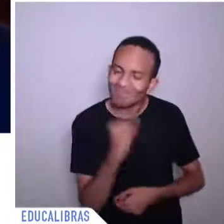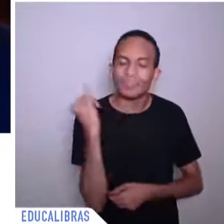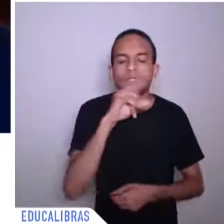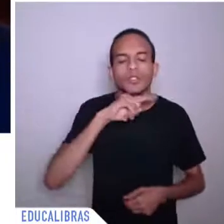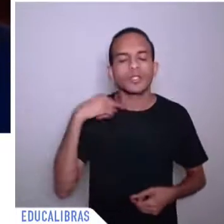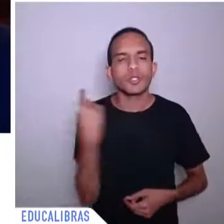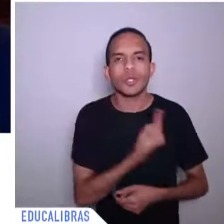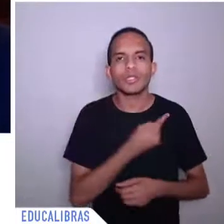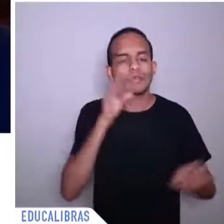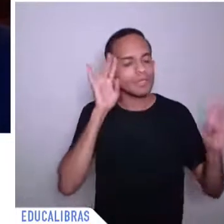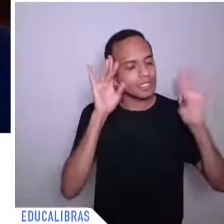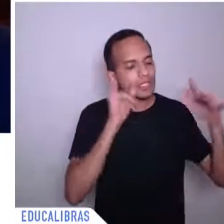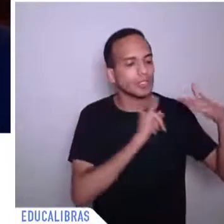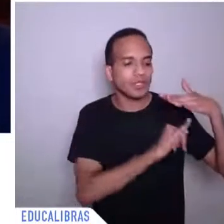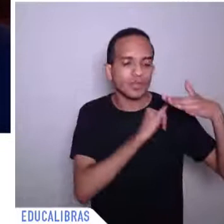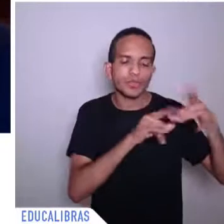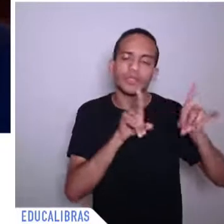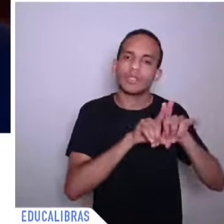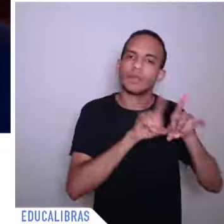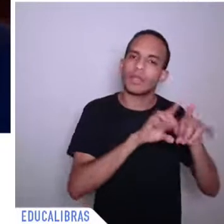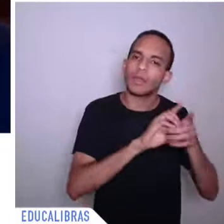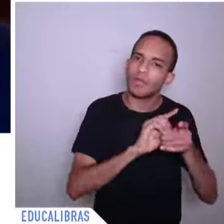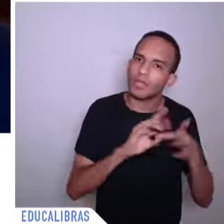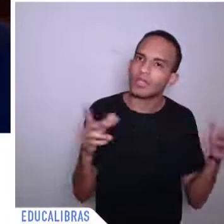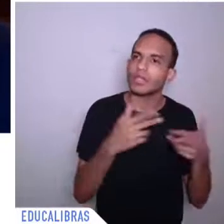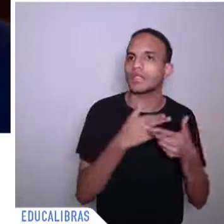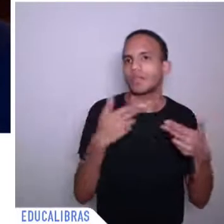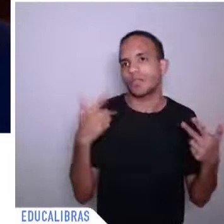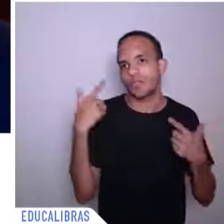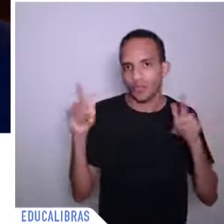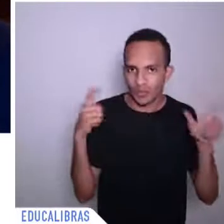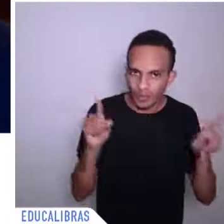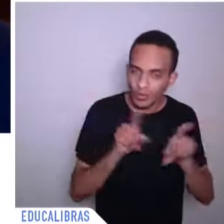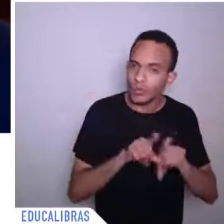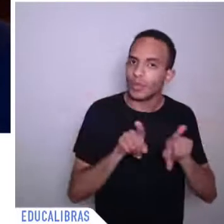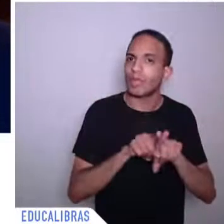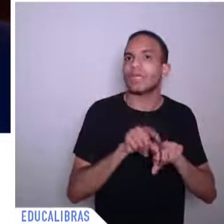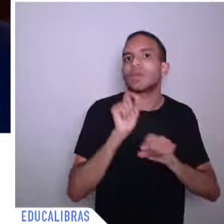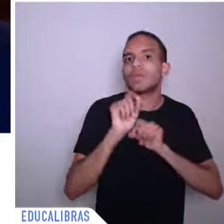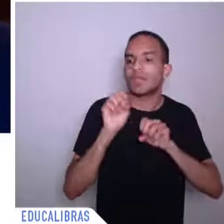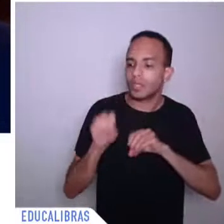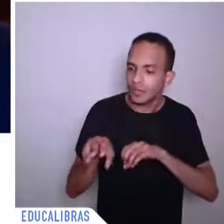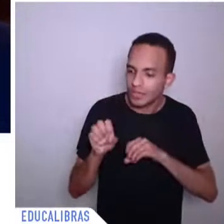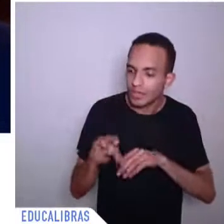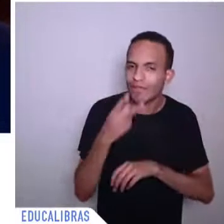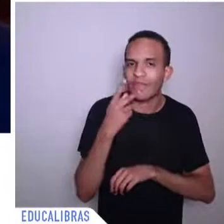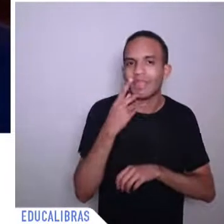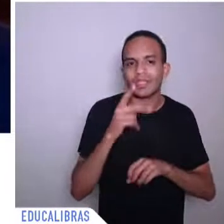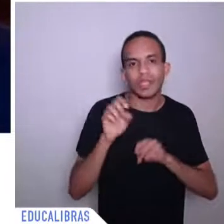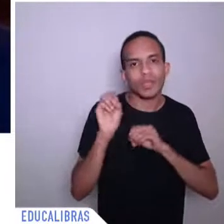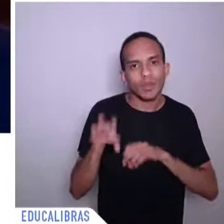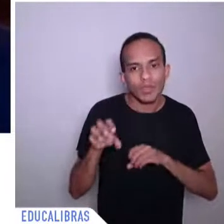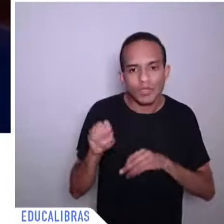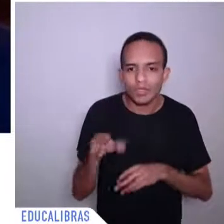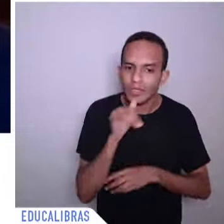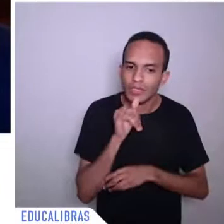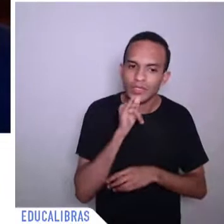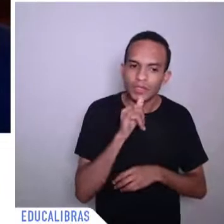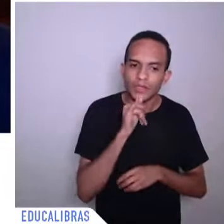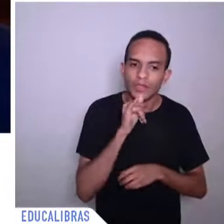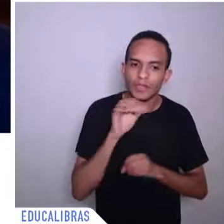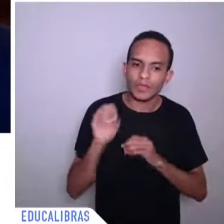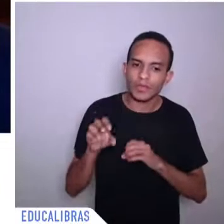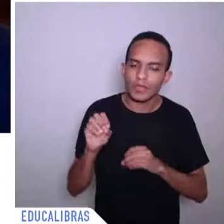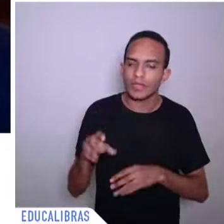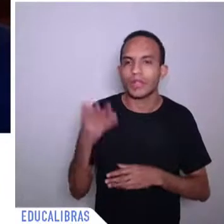I think it is of utmost importance when we think of Brazil. And I'm not